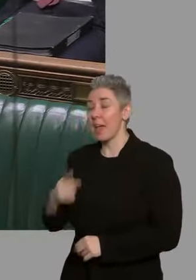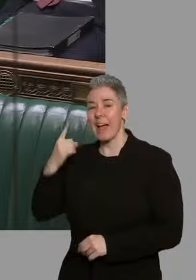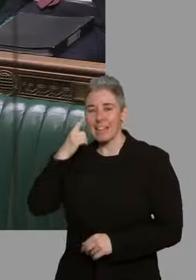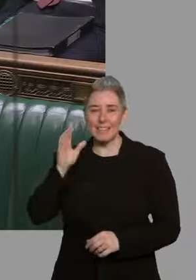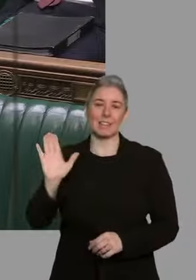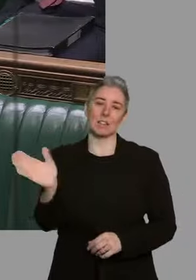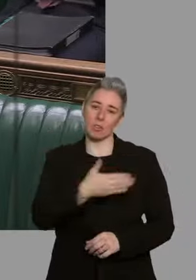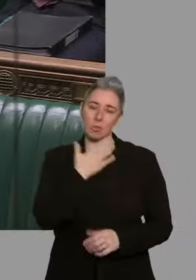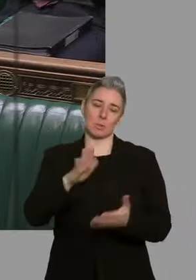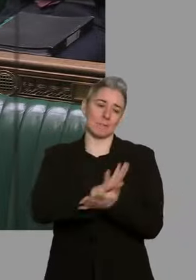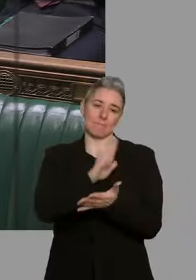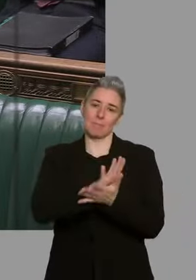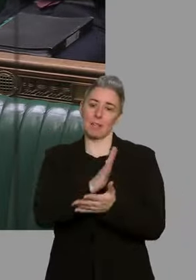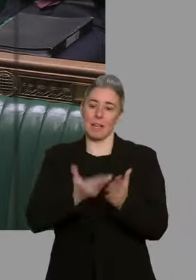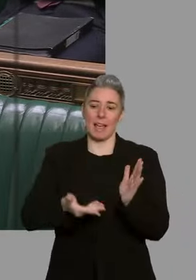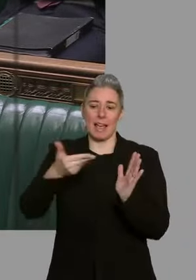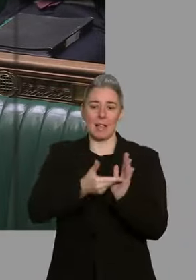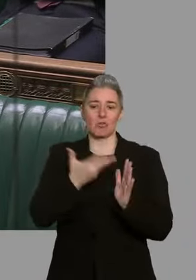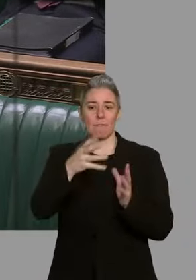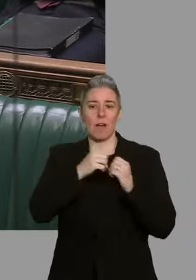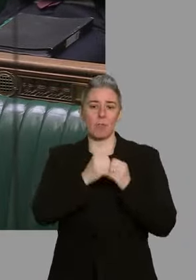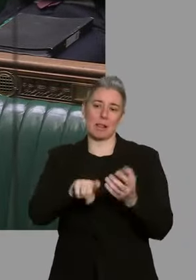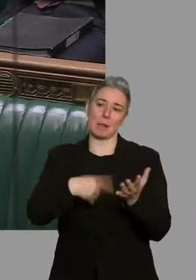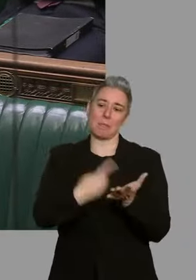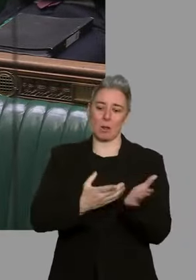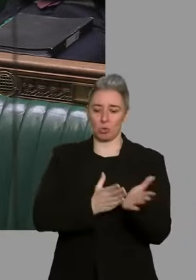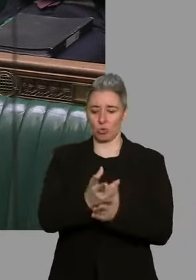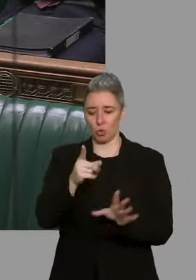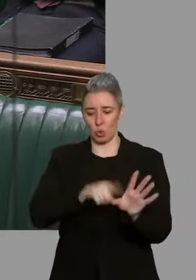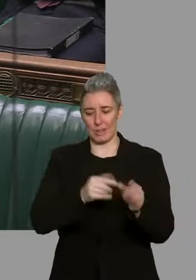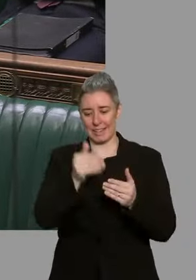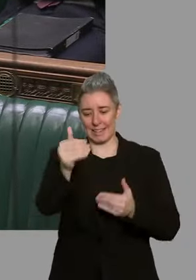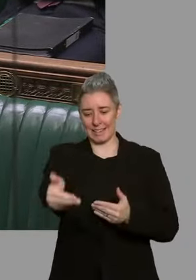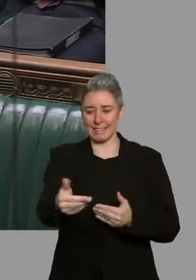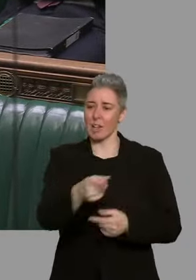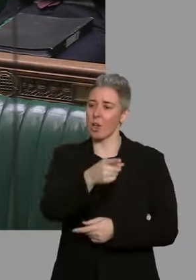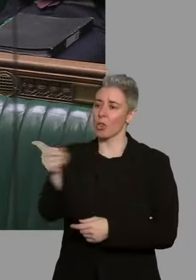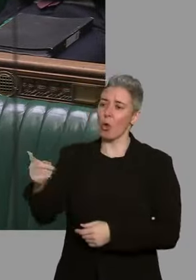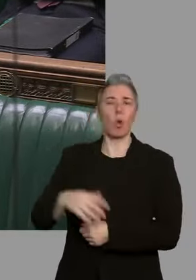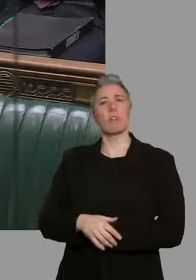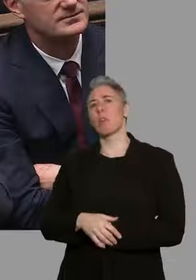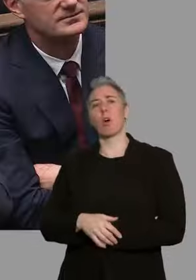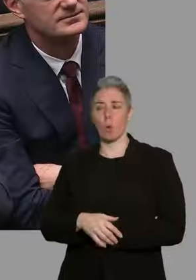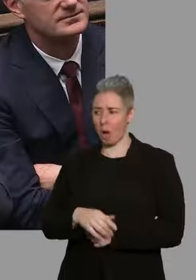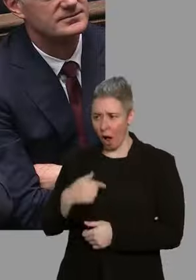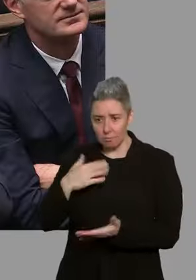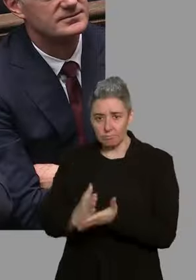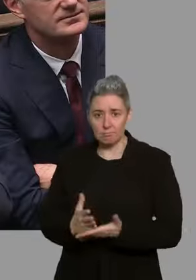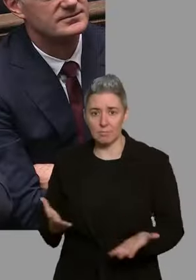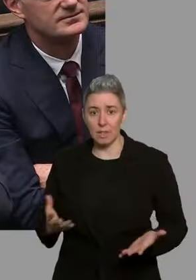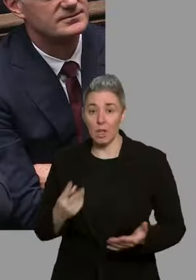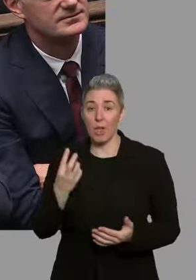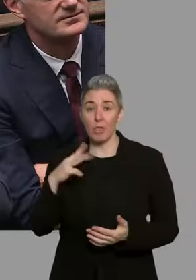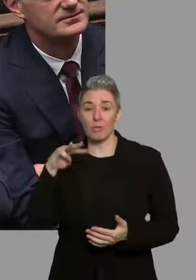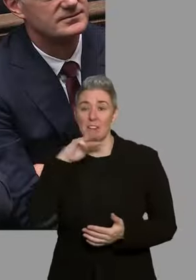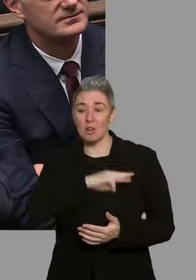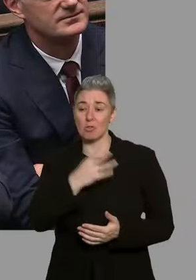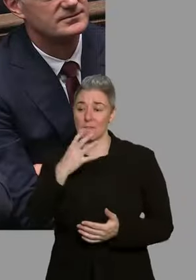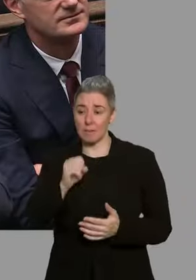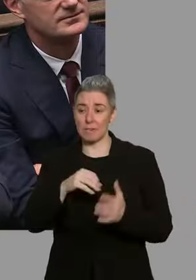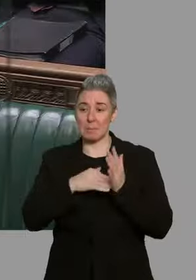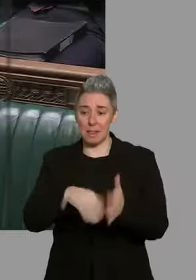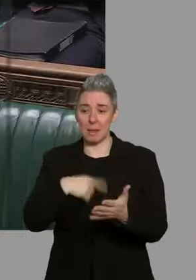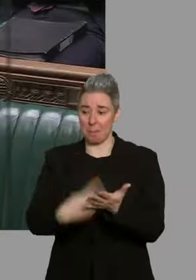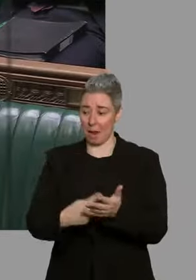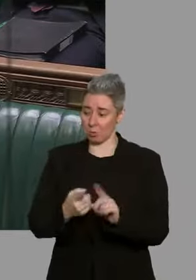I'm afraid they do. £350 million in the last week alone, compared with the £300 million underspent by